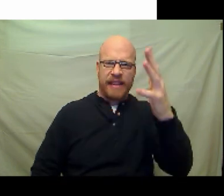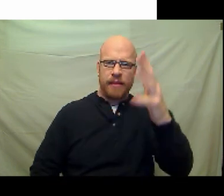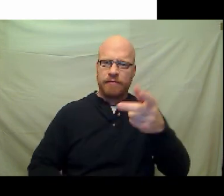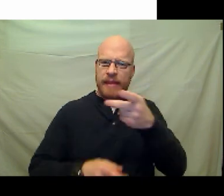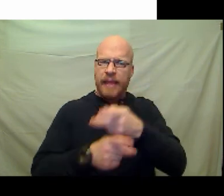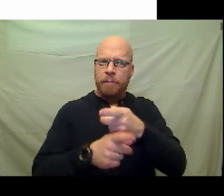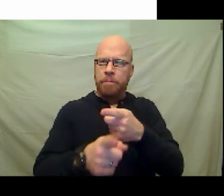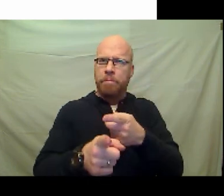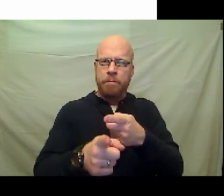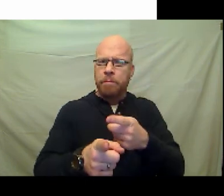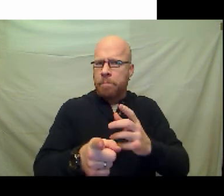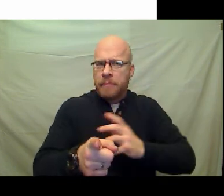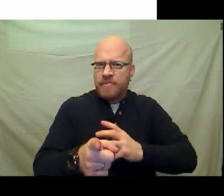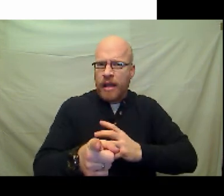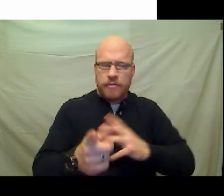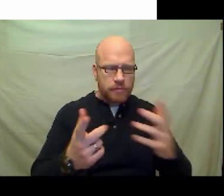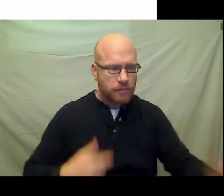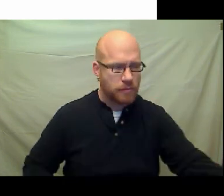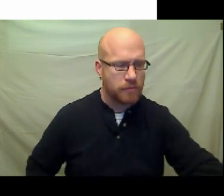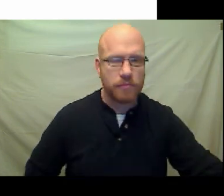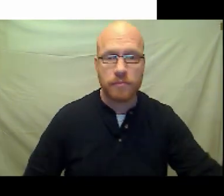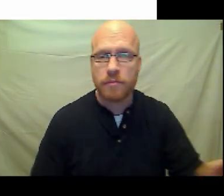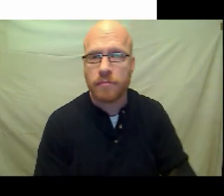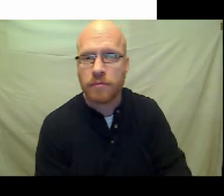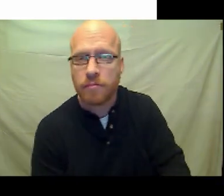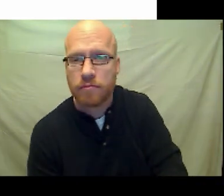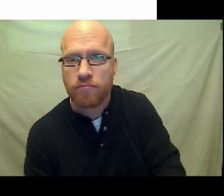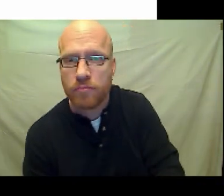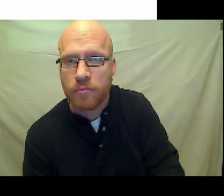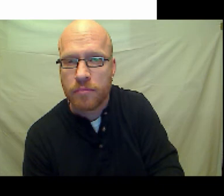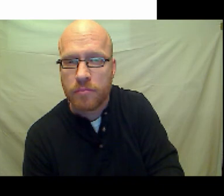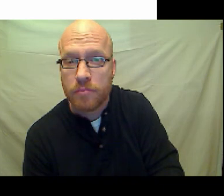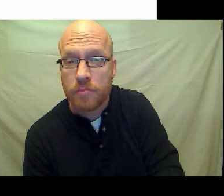still going to leave b in our answer, b to the fifth power.